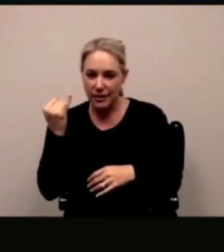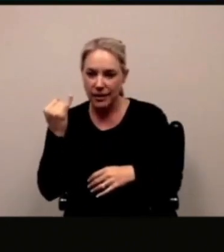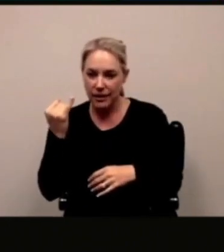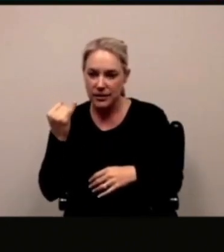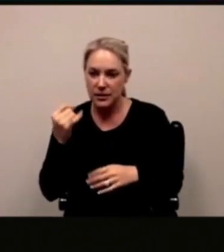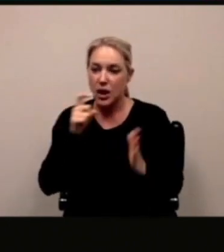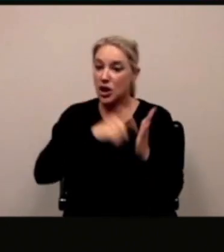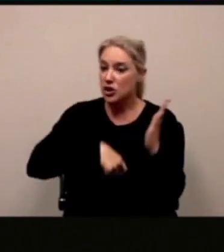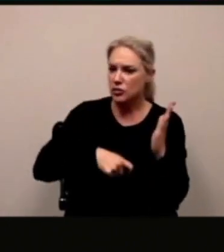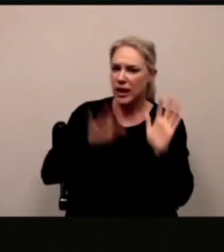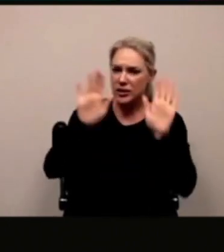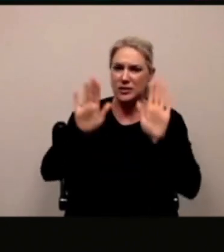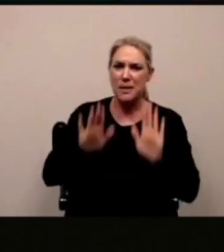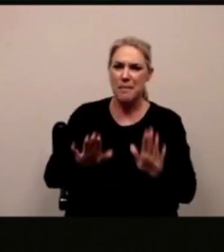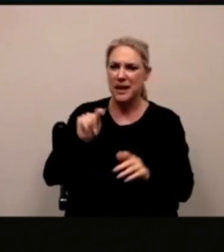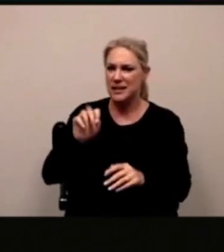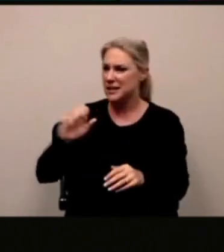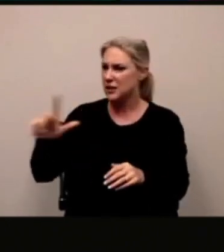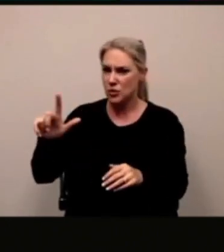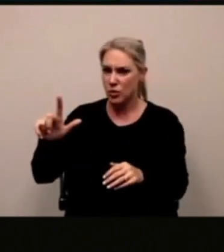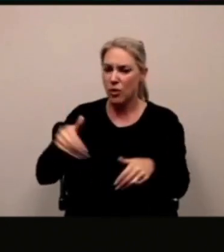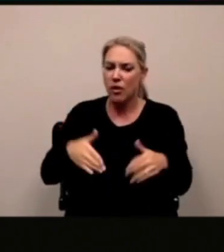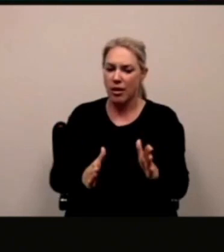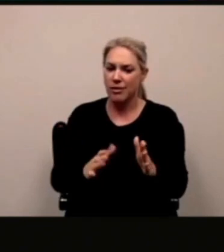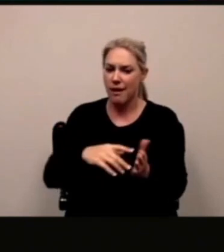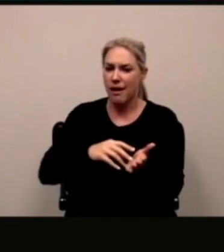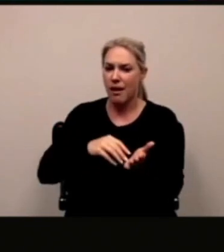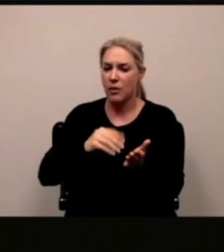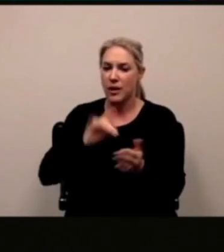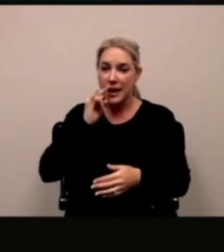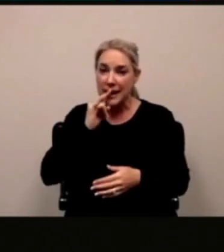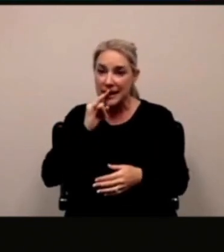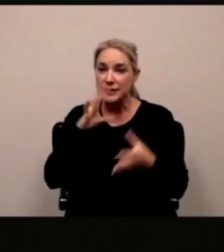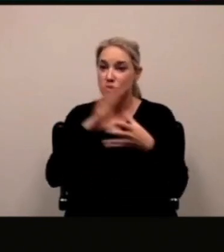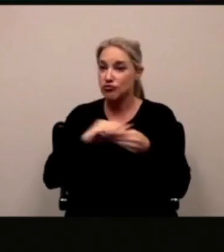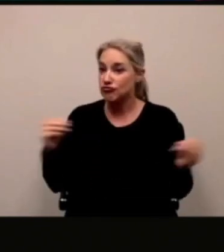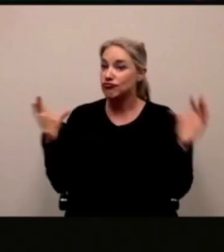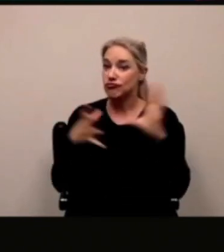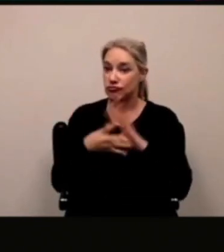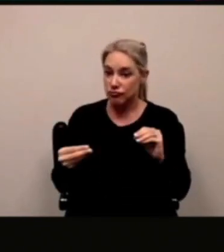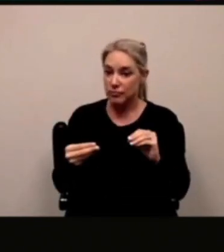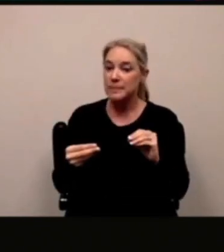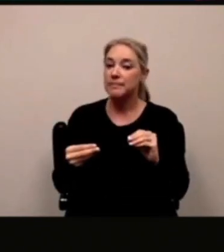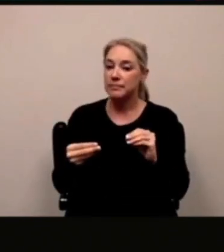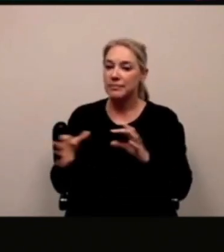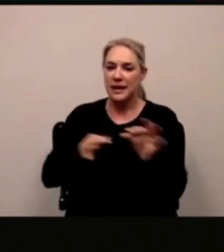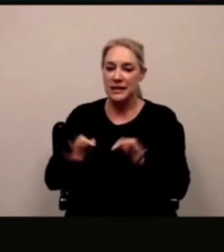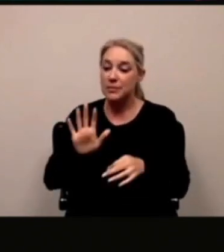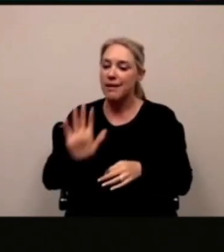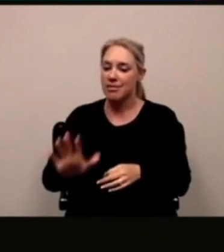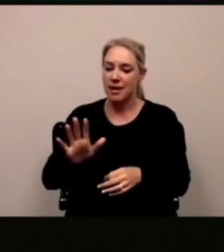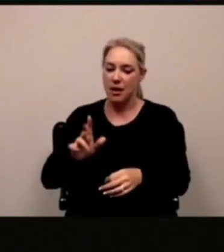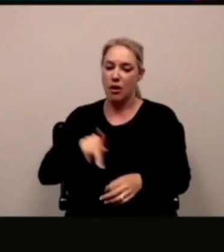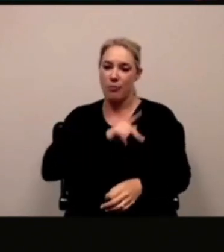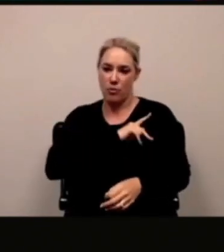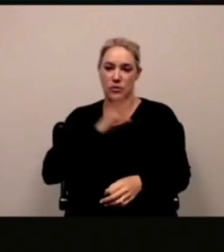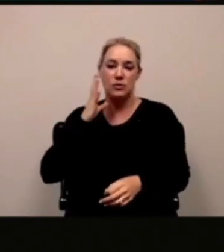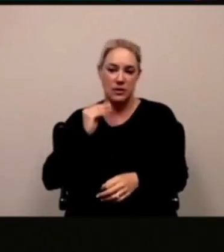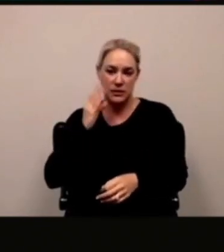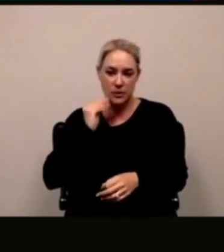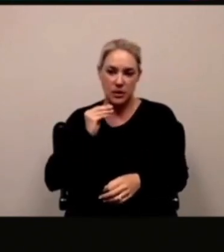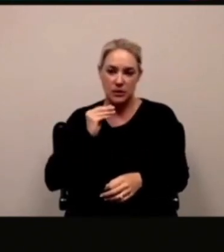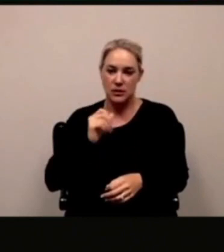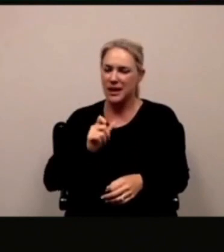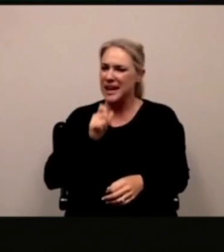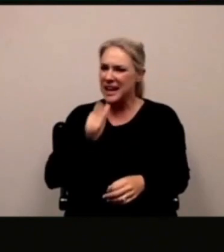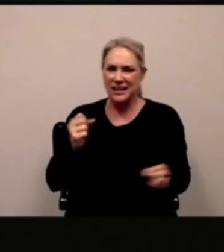an amazing tool to allow kids to tell stories, right? To talk about their experiences. Don't be afraid to let them talk about their experiences,